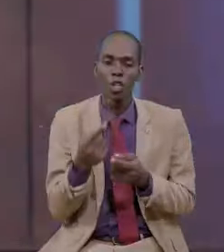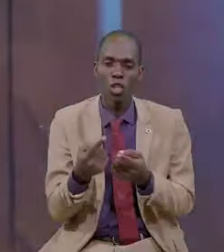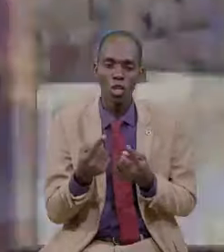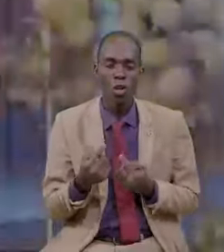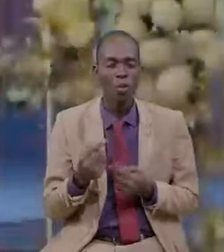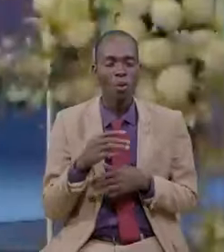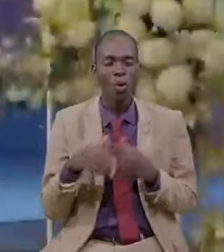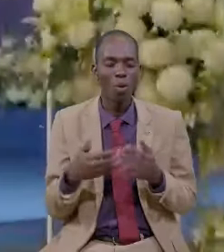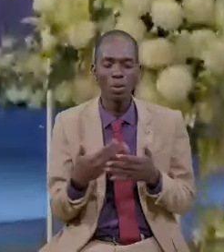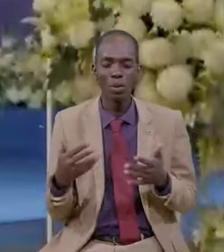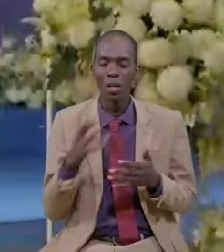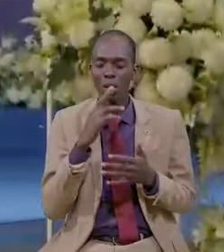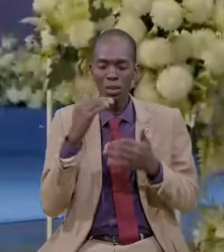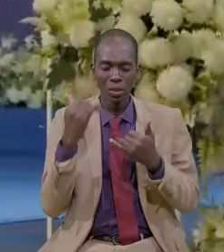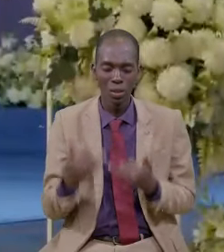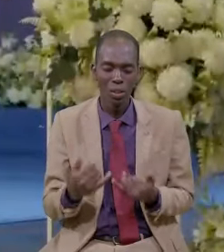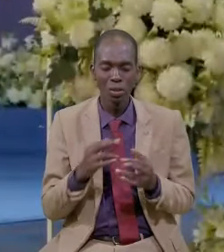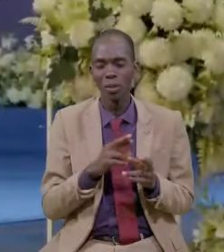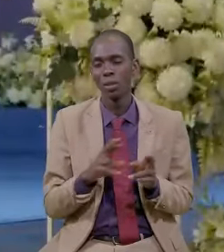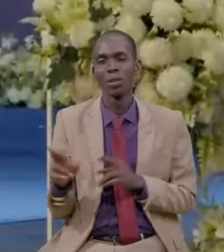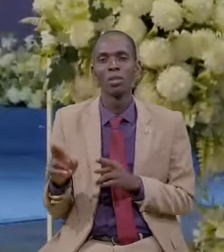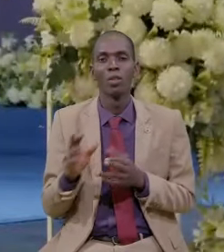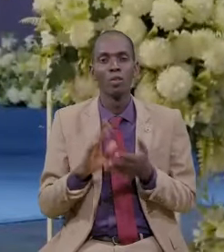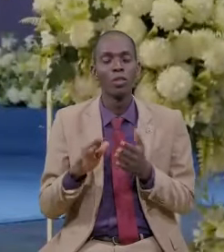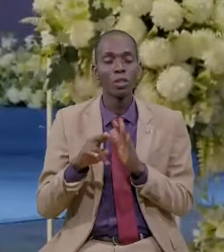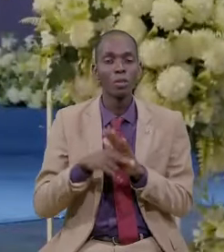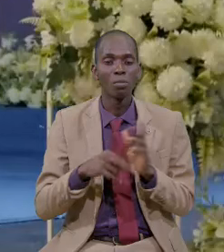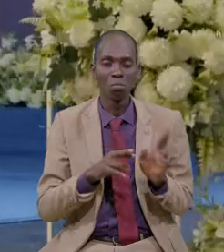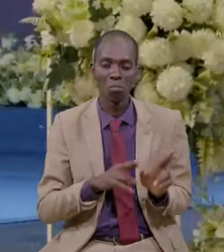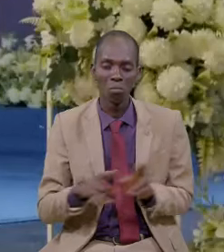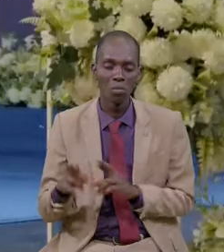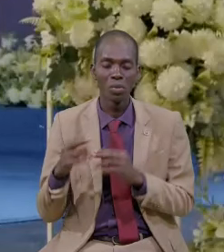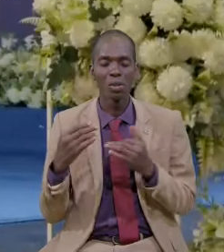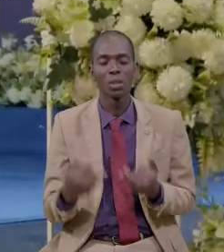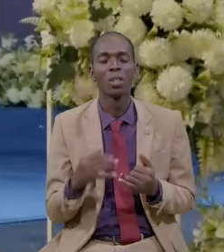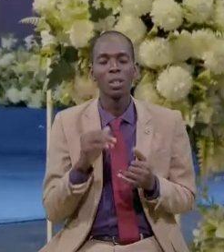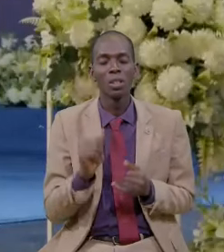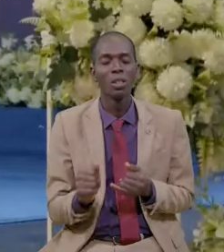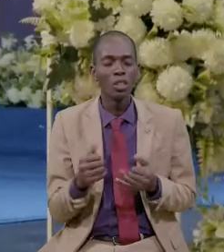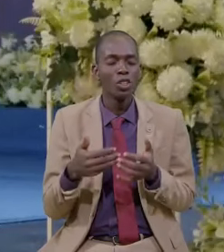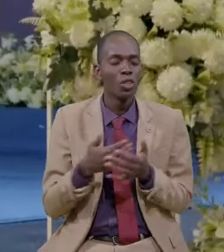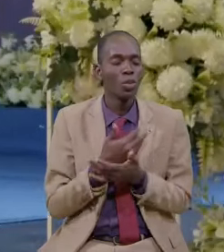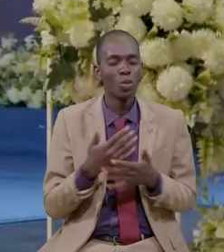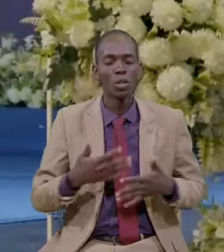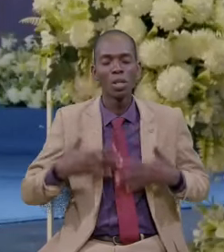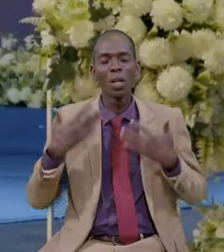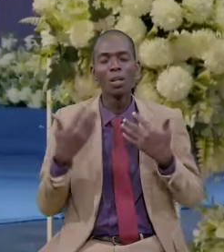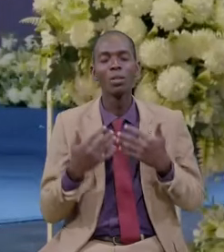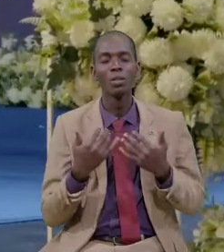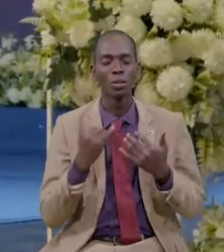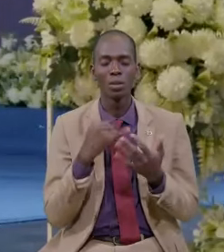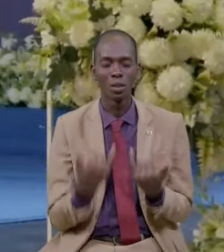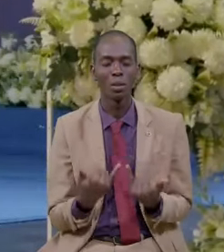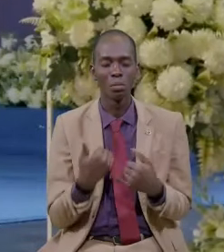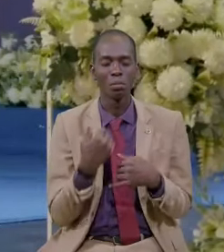sin available now. Forgiveness available now. A new life, eternal life available now.